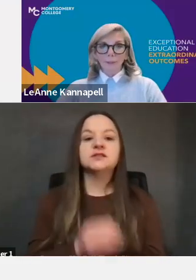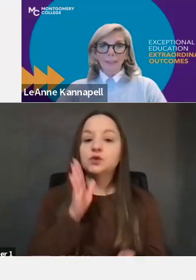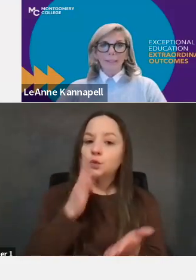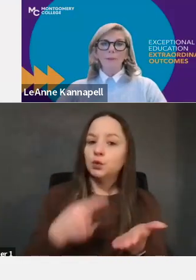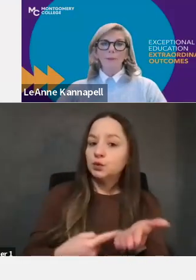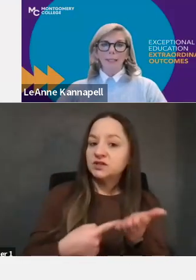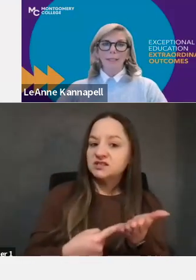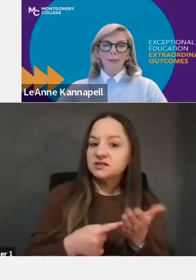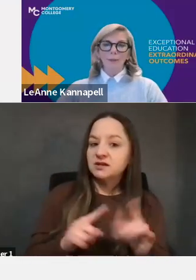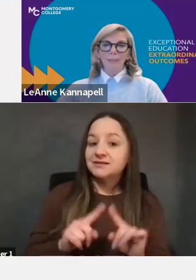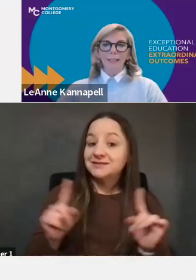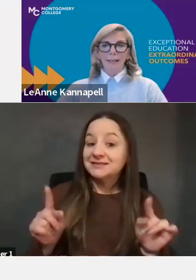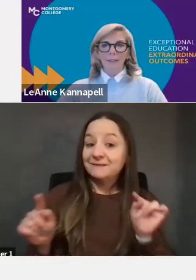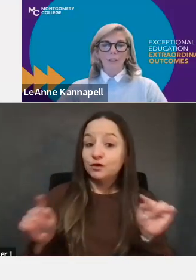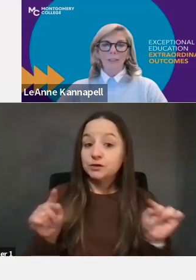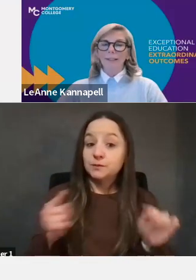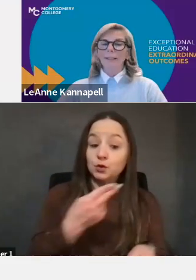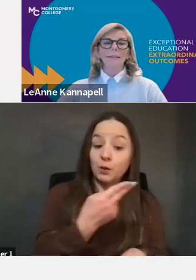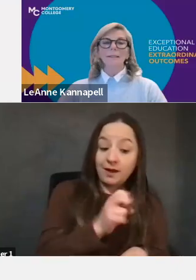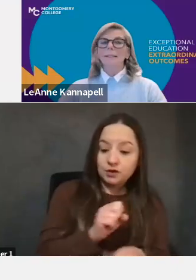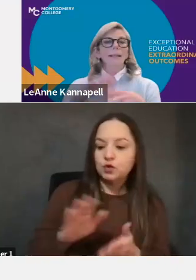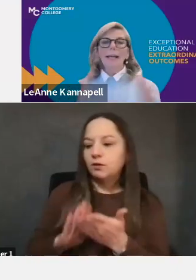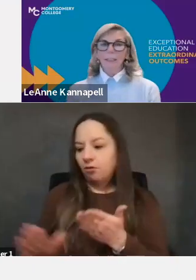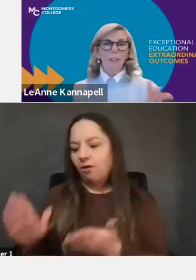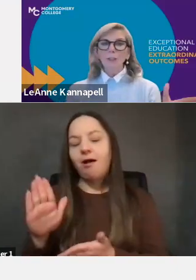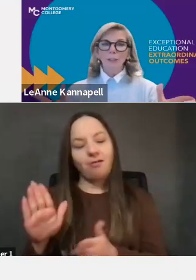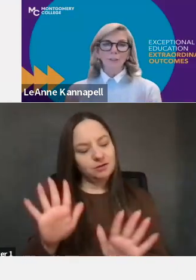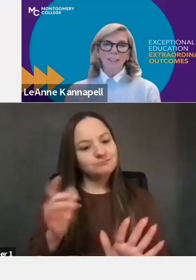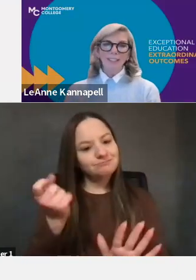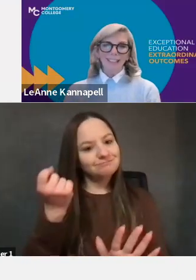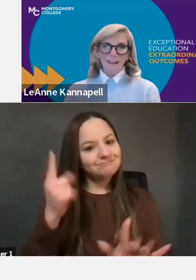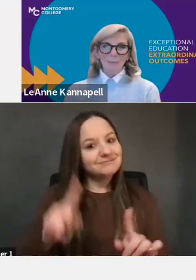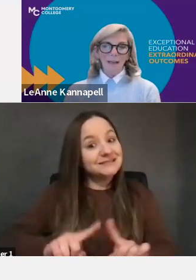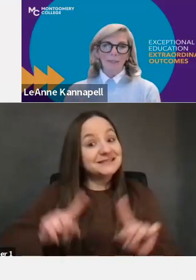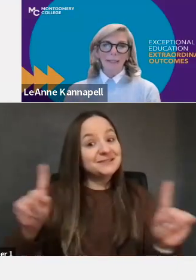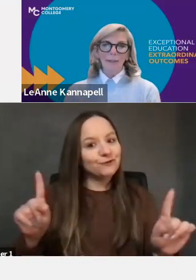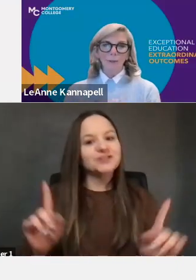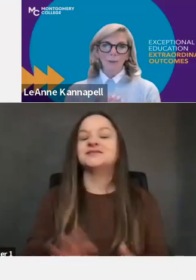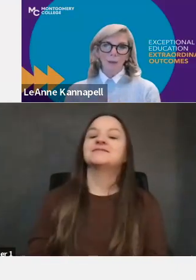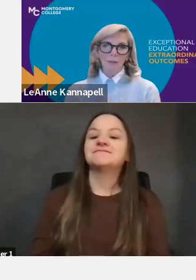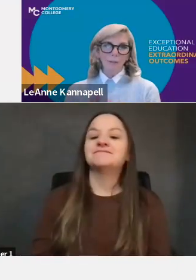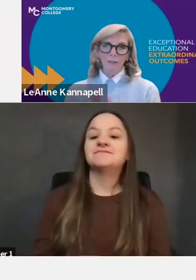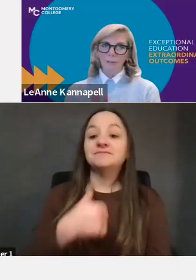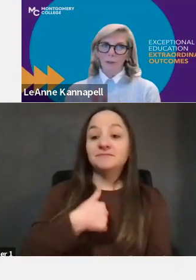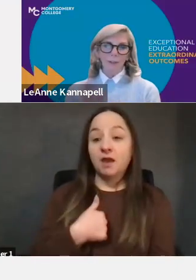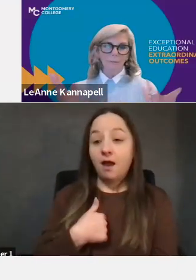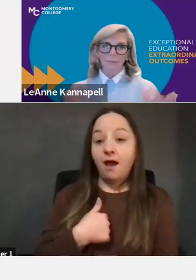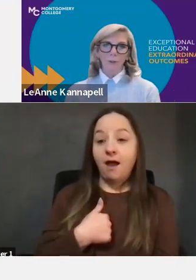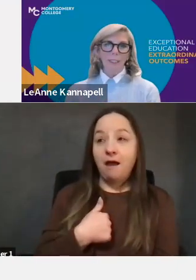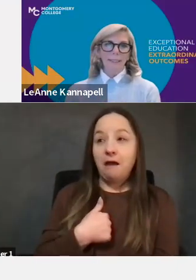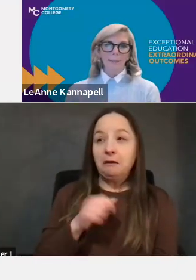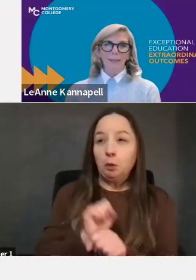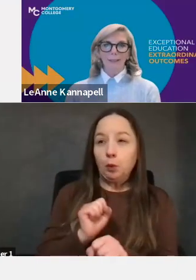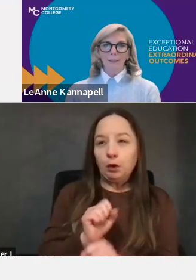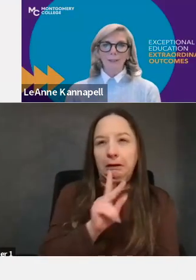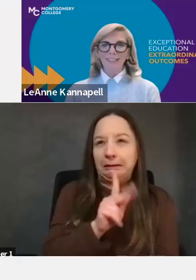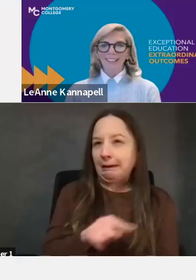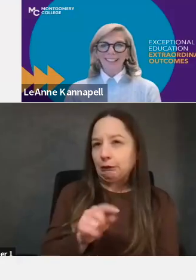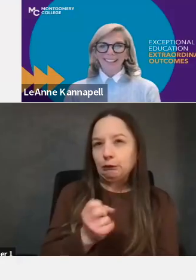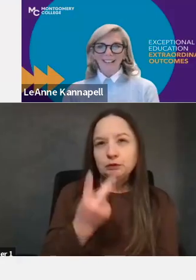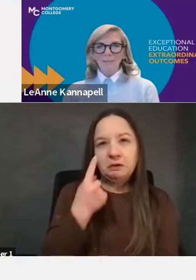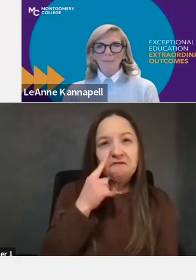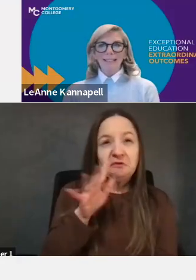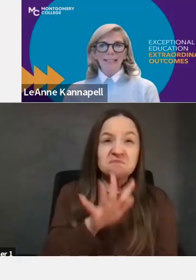about the differences between high school and college, and it is a large difference. I was K through 12 for 30 some odd